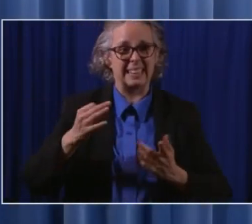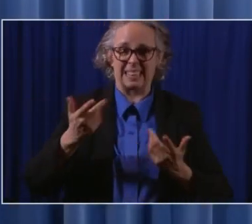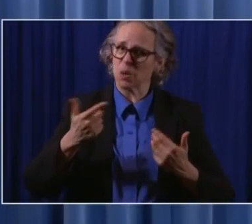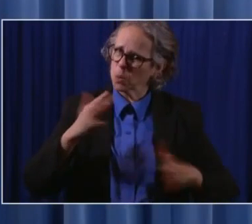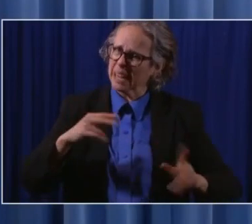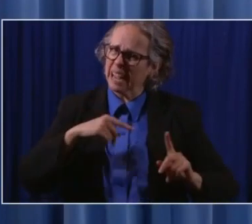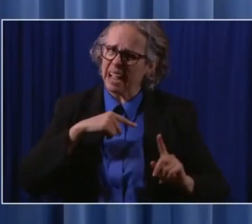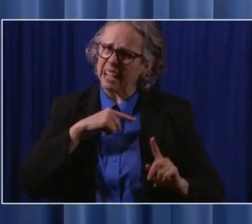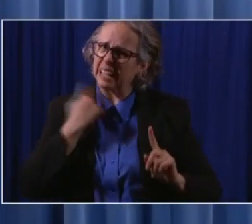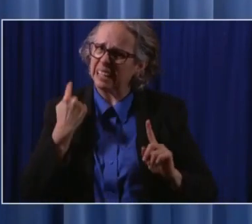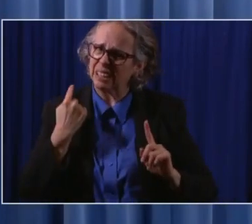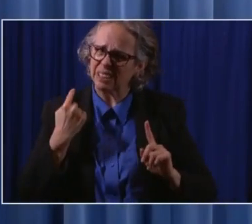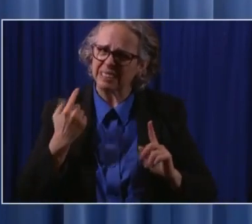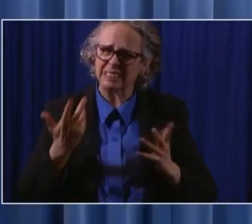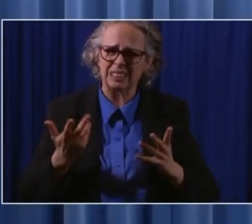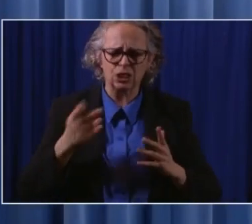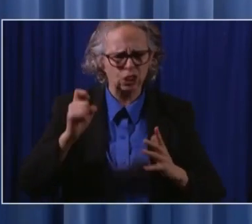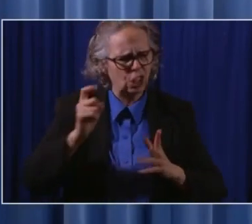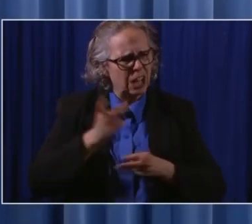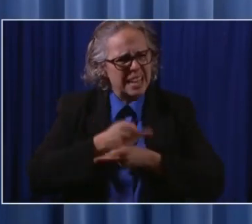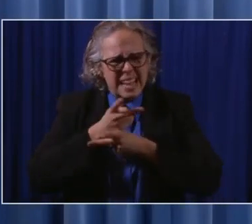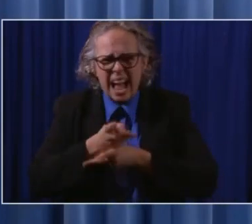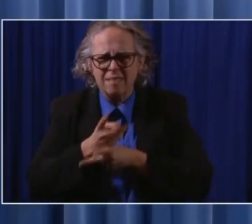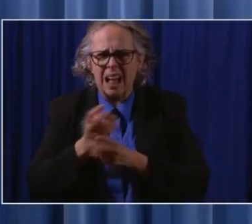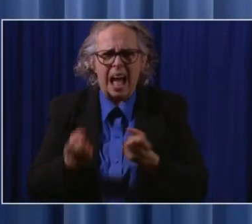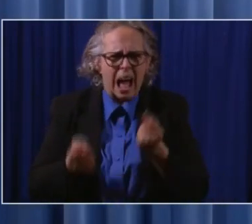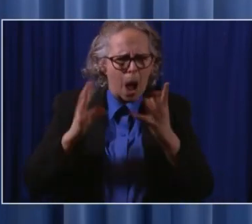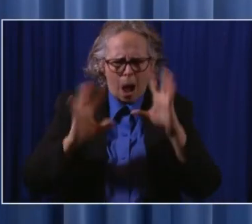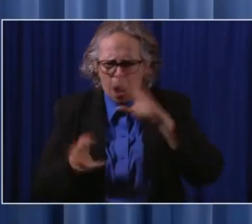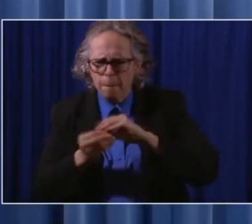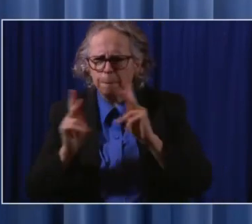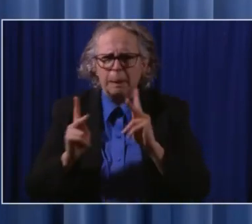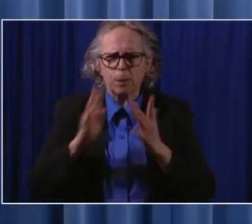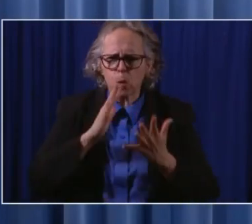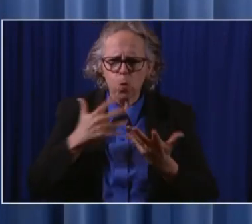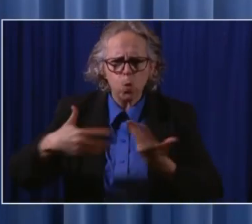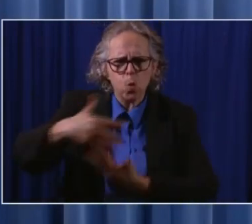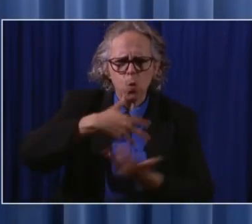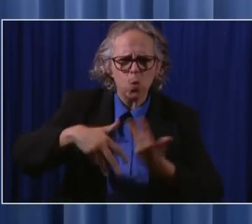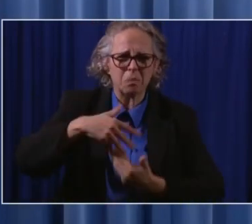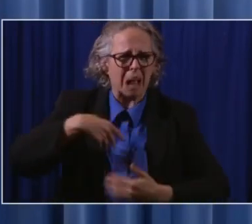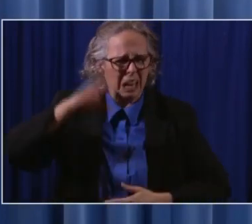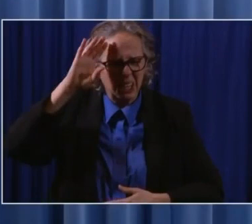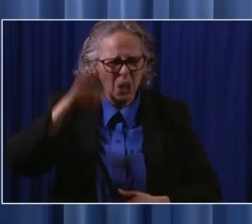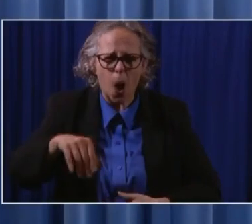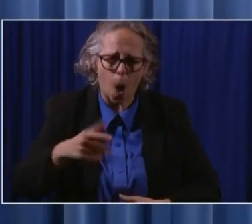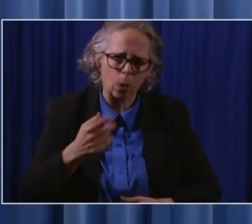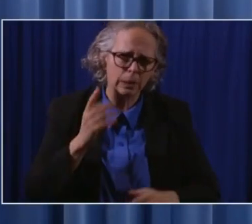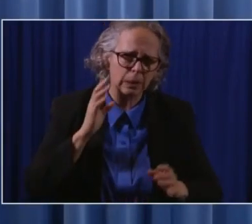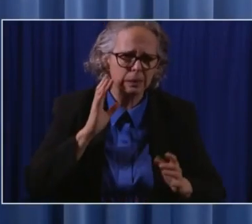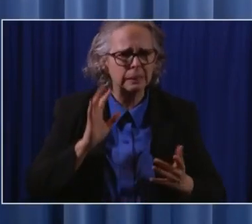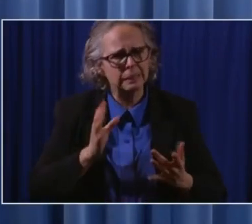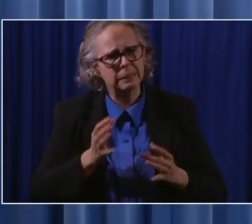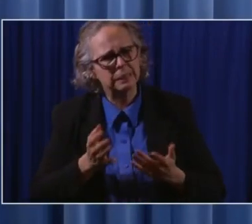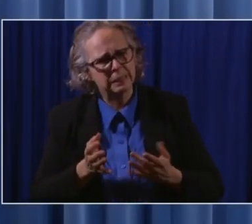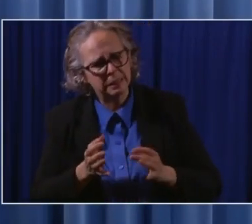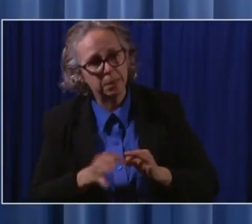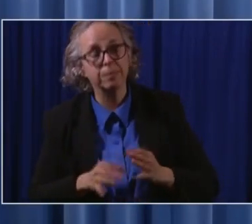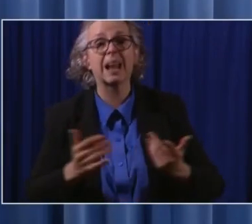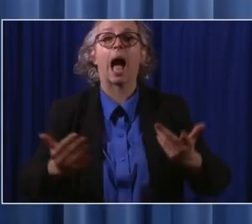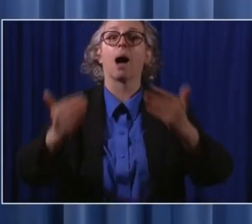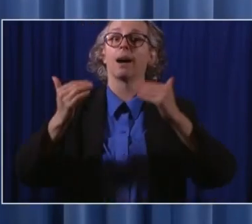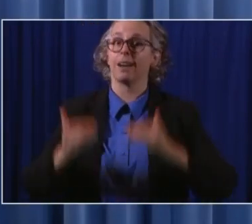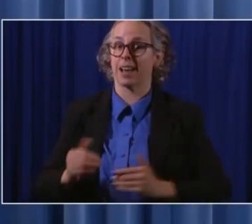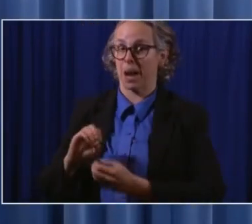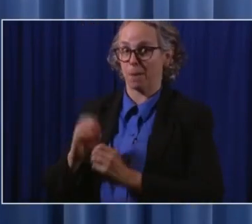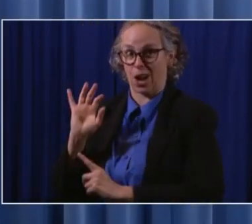limit the number of people they interact with. So it's basic, but we wanted to put it in one place. Next, make the group of people you interact